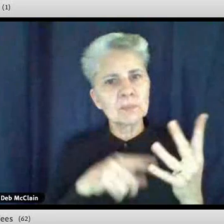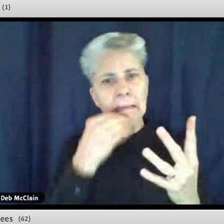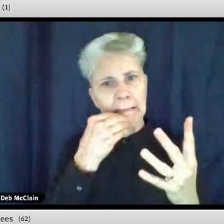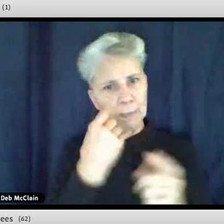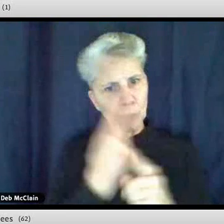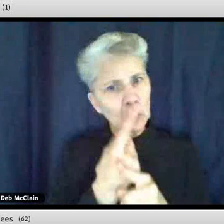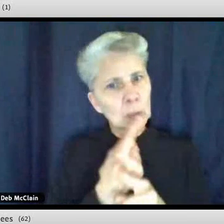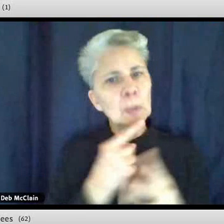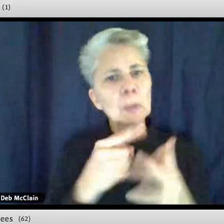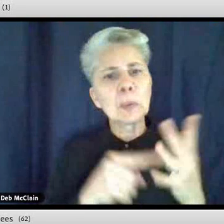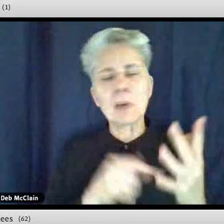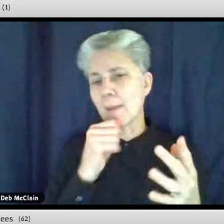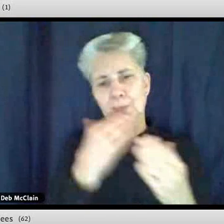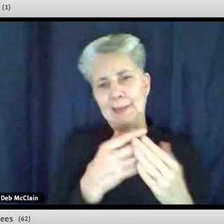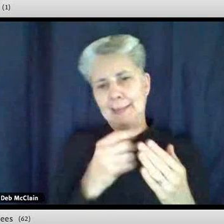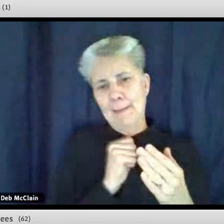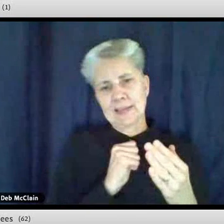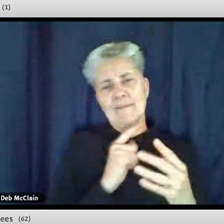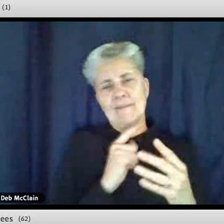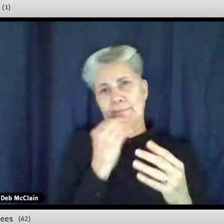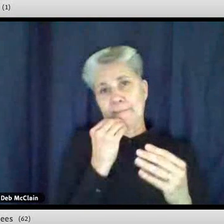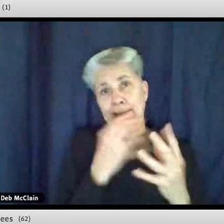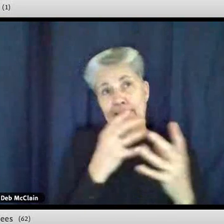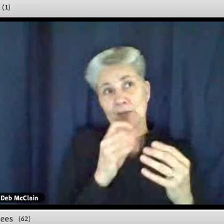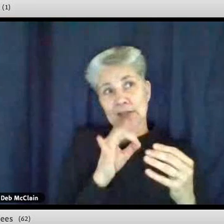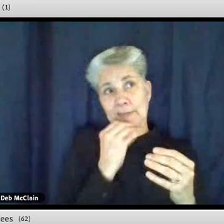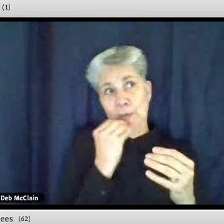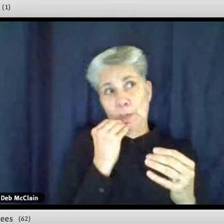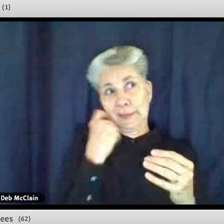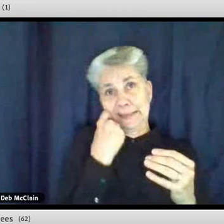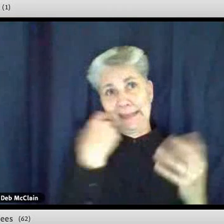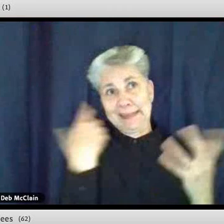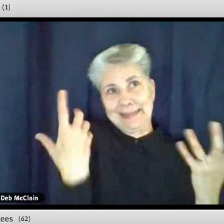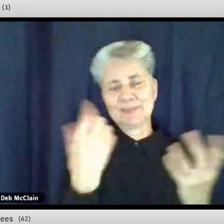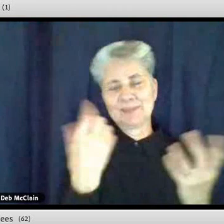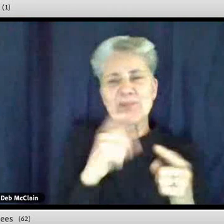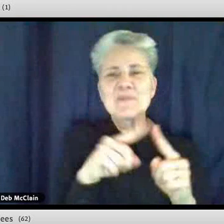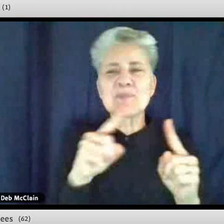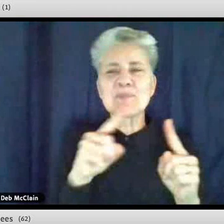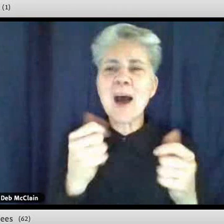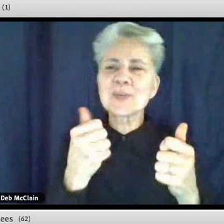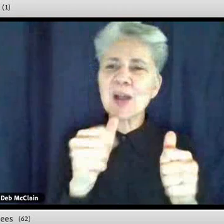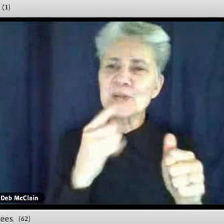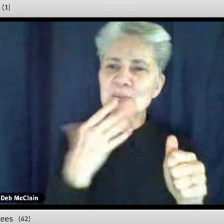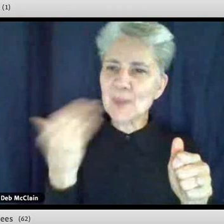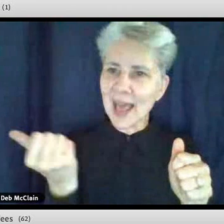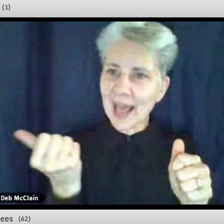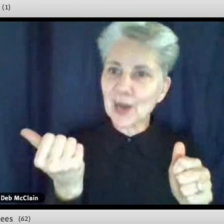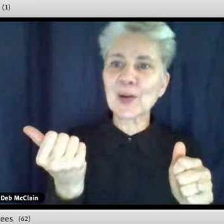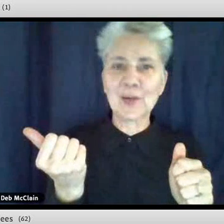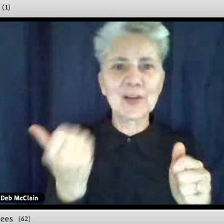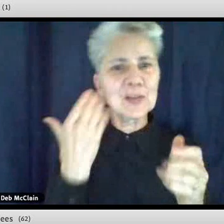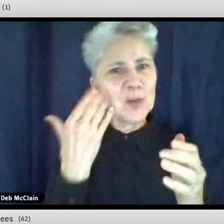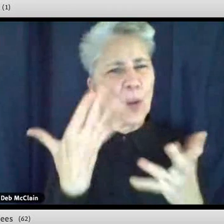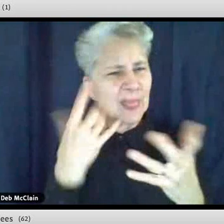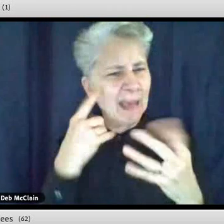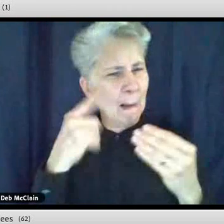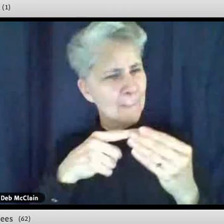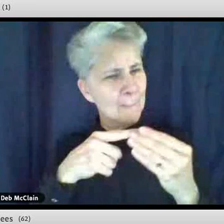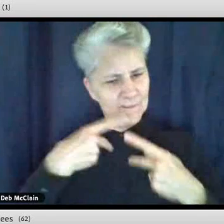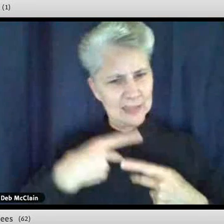needs. Take care of yourself. Get enough sleep. Eating right. I'm not so good at that. I've eaten a lot of stuff at home